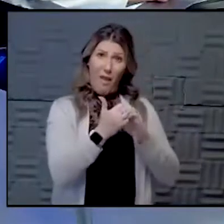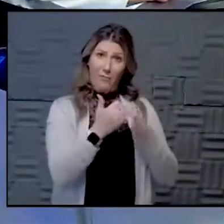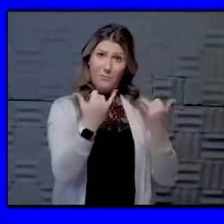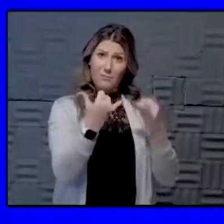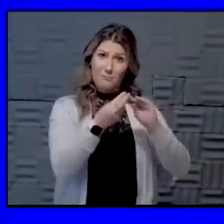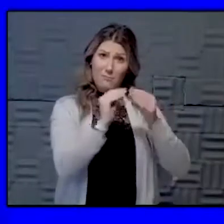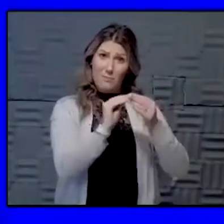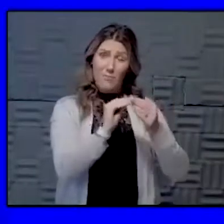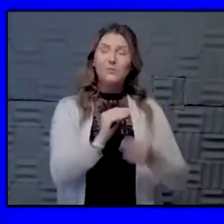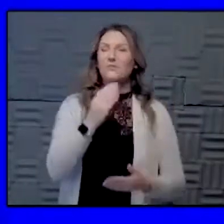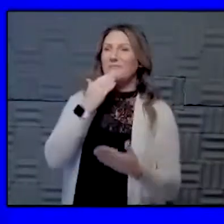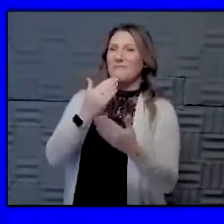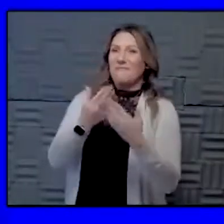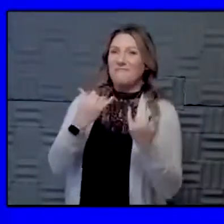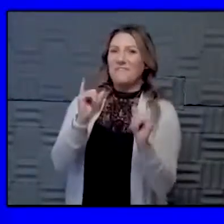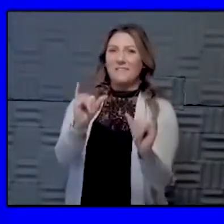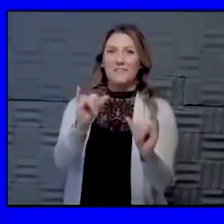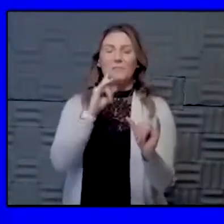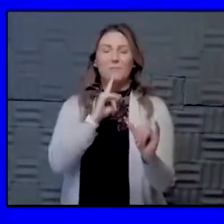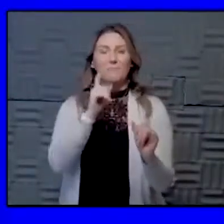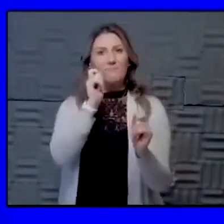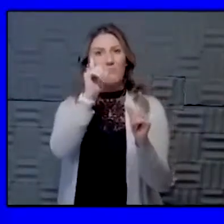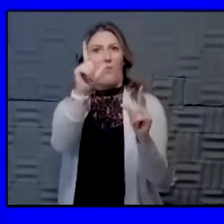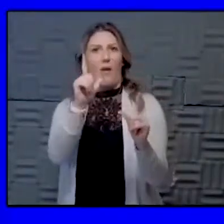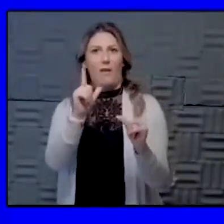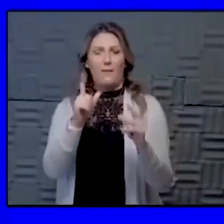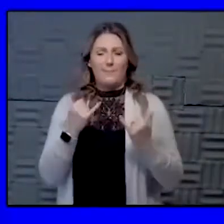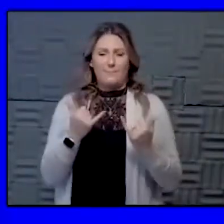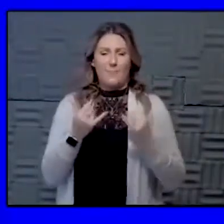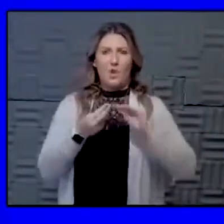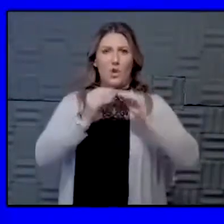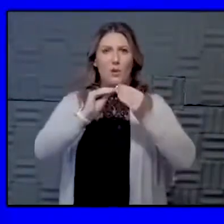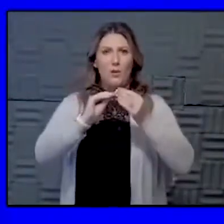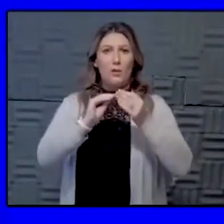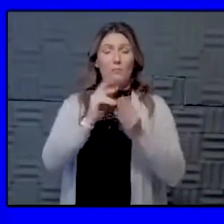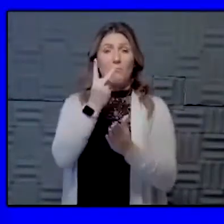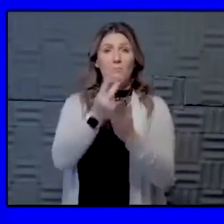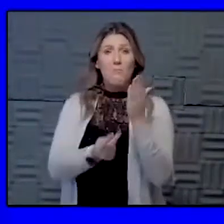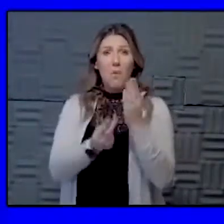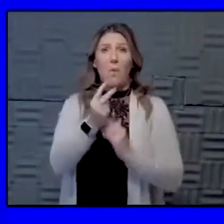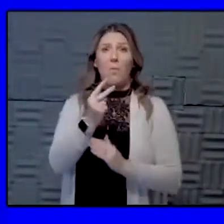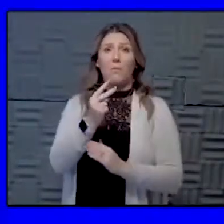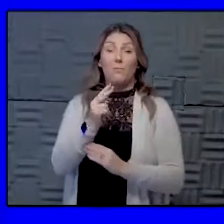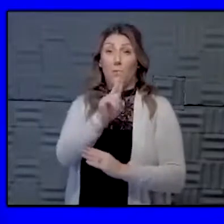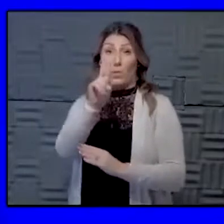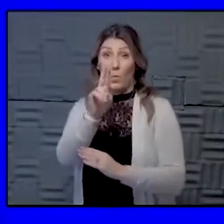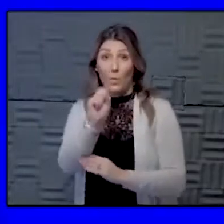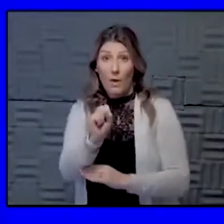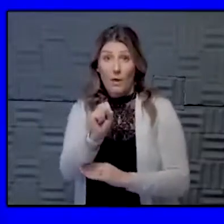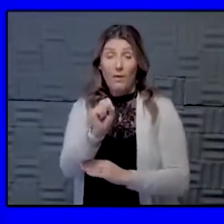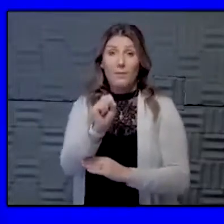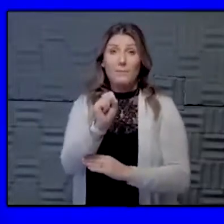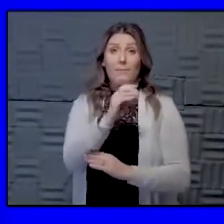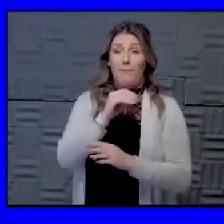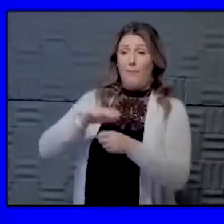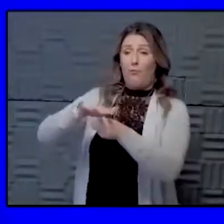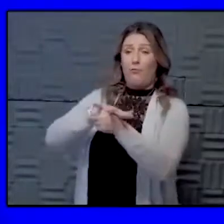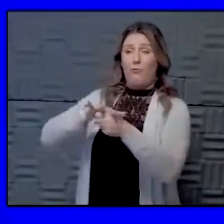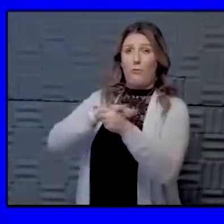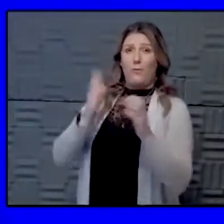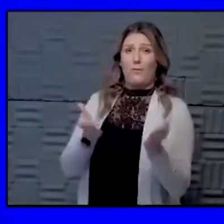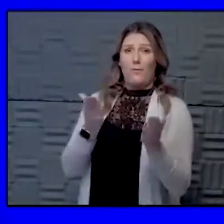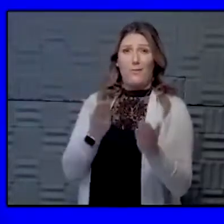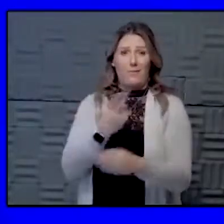think we're pleasantly surprised with the current numbers, both in cases in the U.S., locally, but also